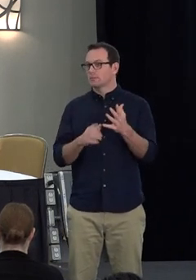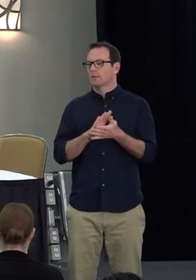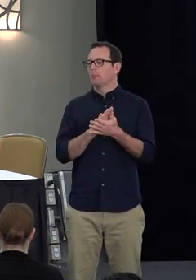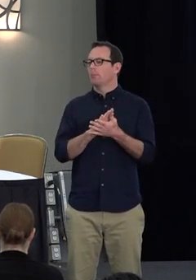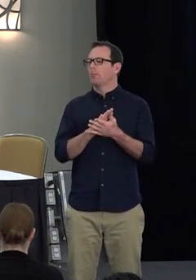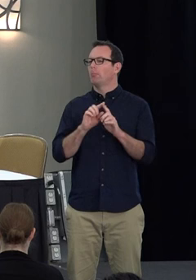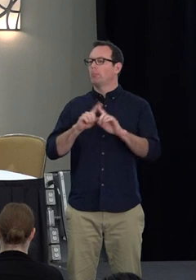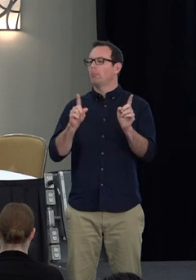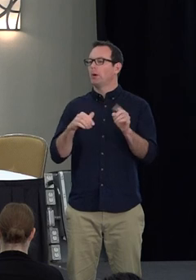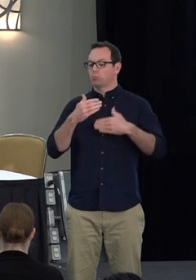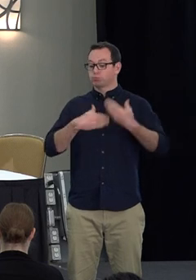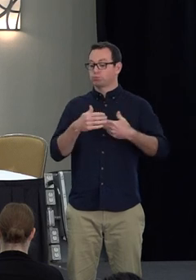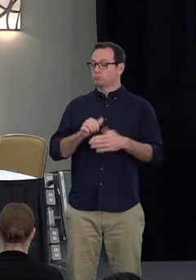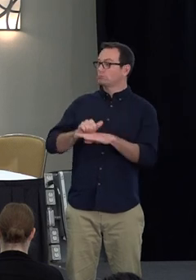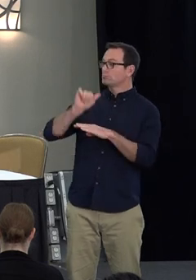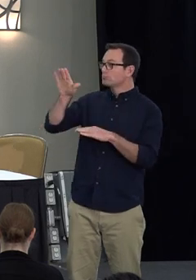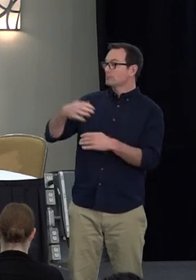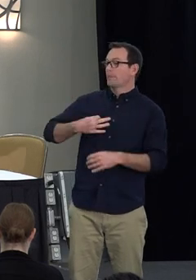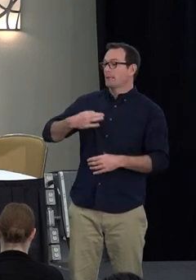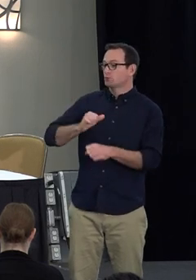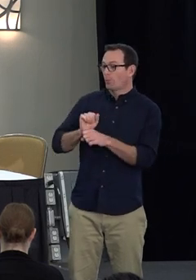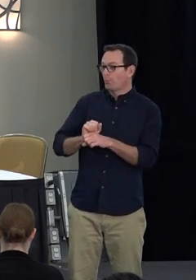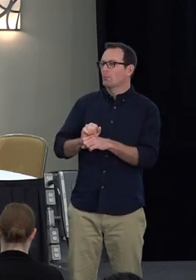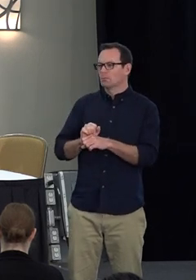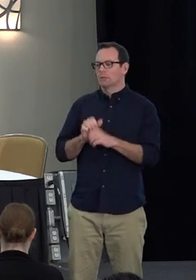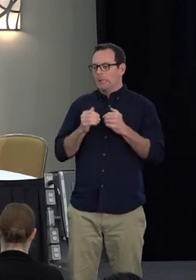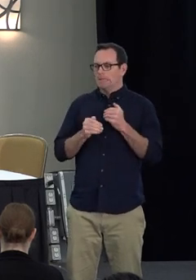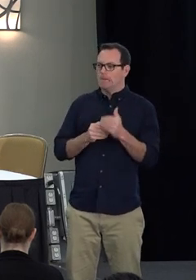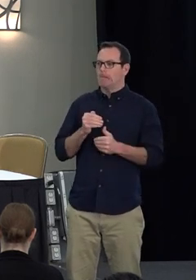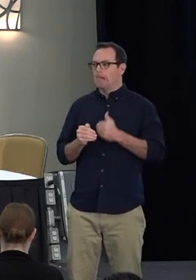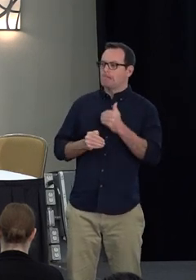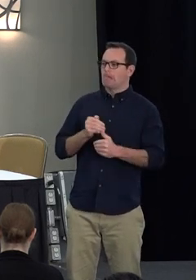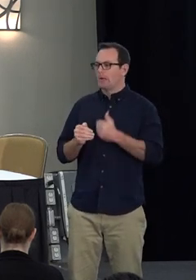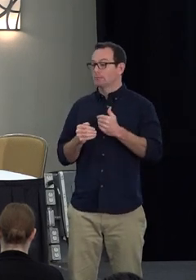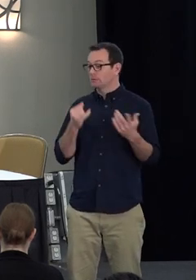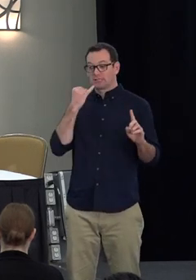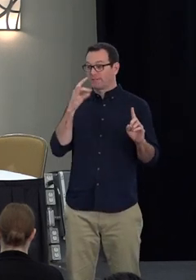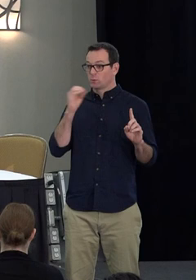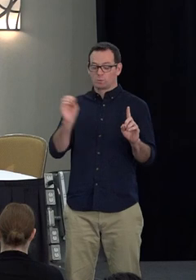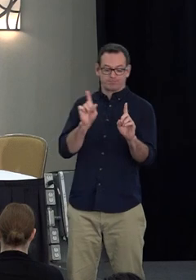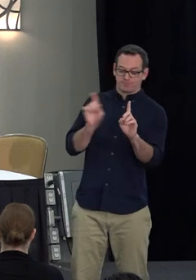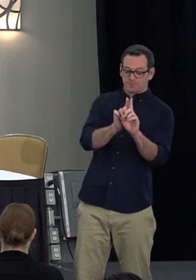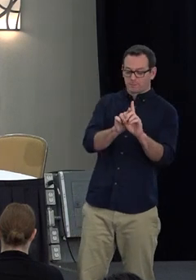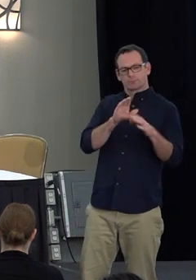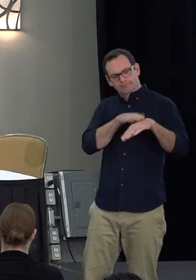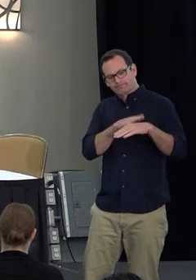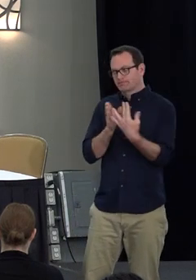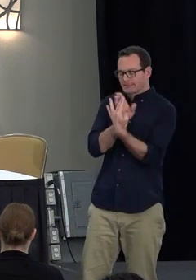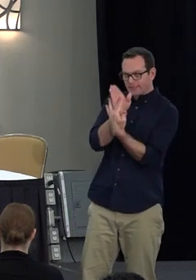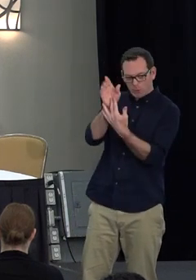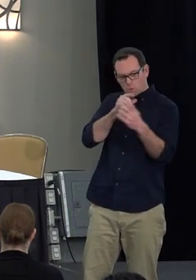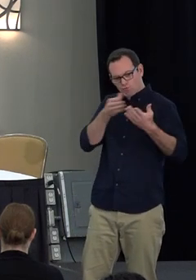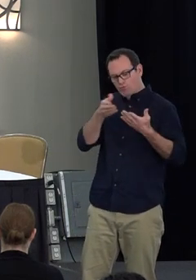very tedious. And without sometimes a navigator or service provider to help them through that